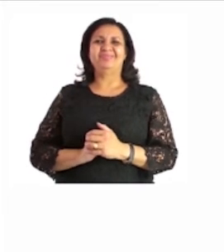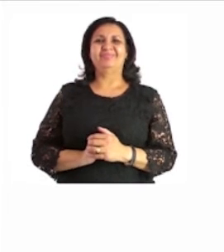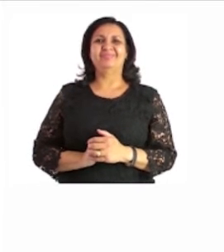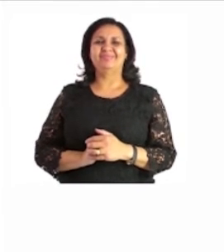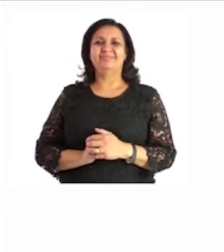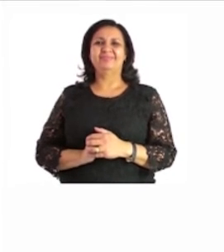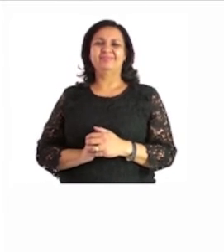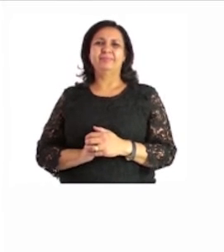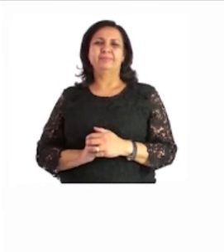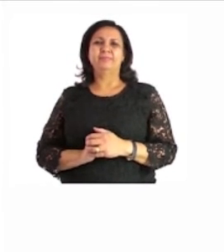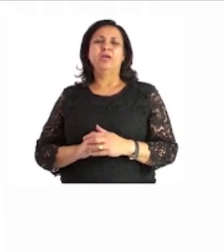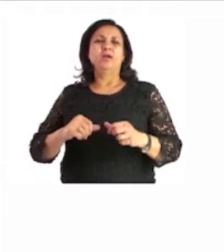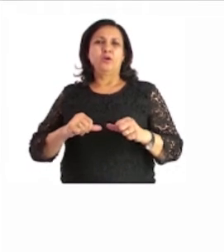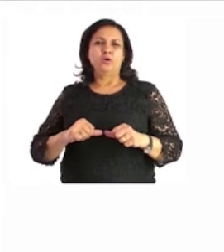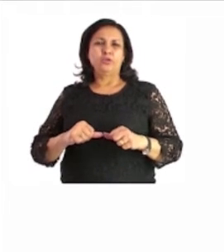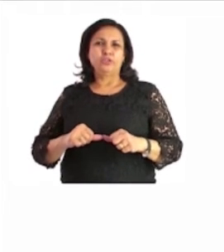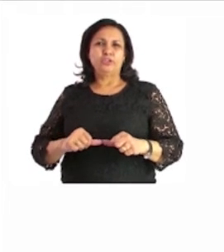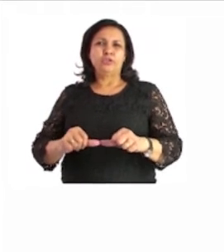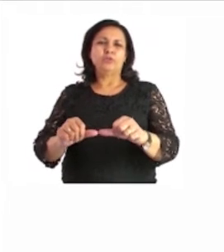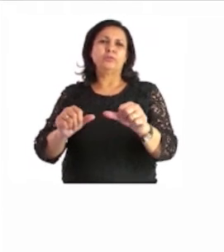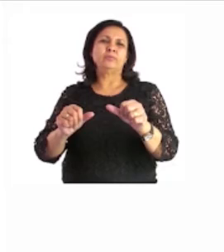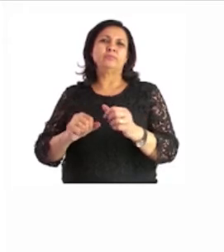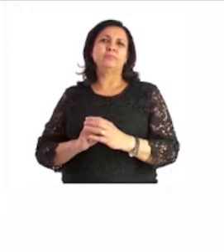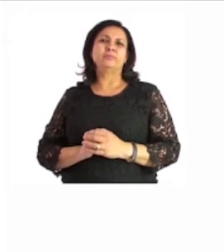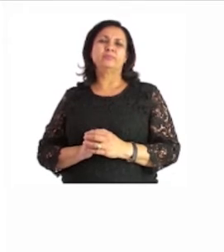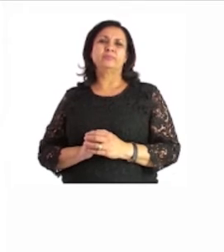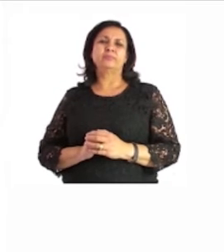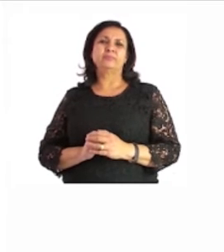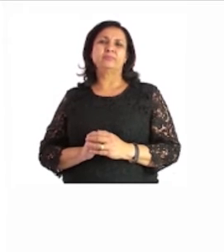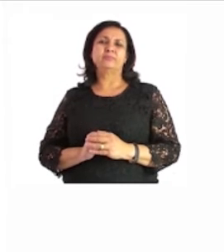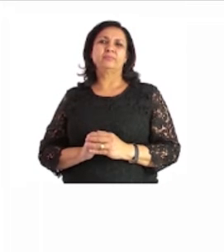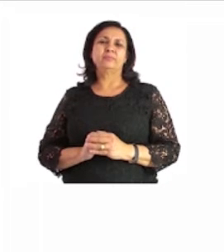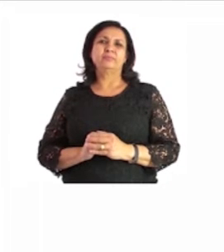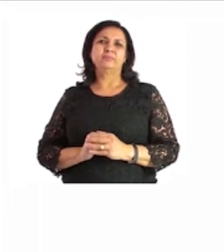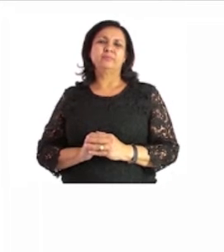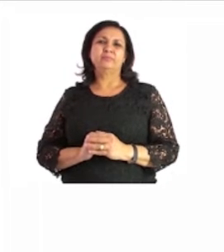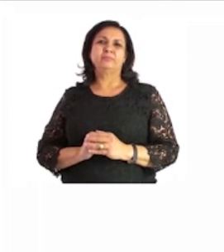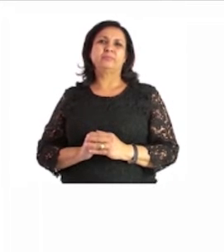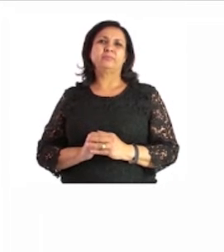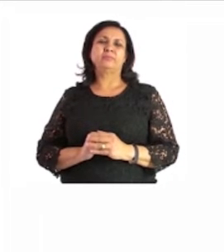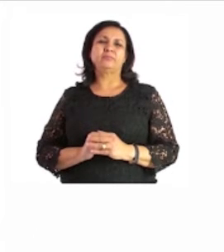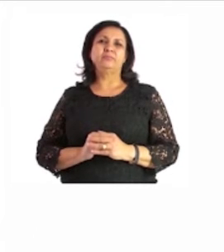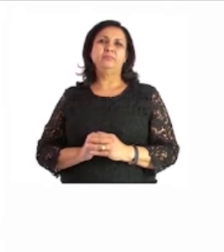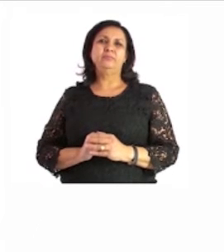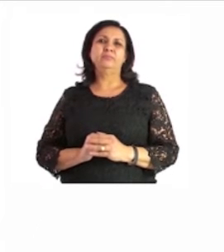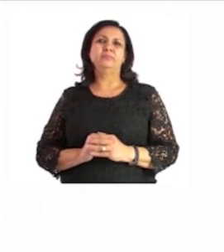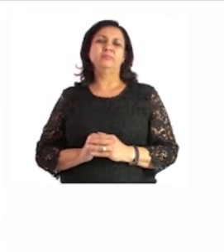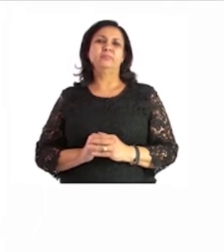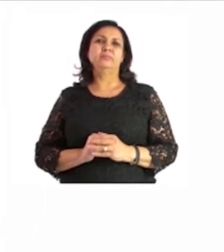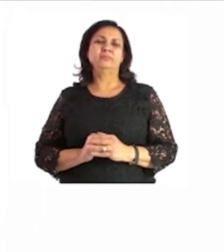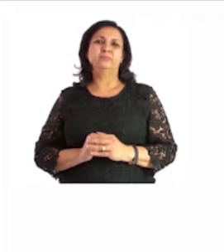it's already done. Let's count the dots. 1, 2, 3, 4. You are right. Now you put the line, draw a